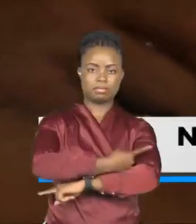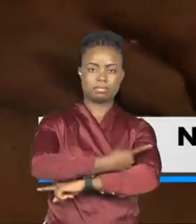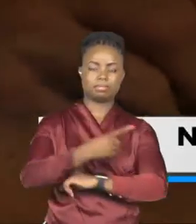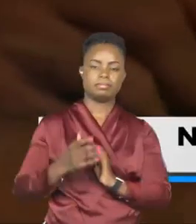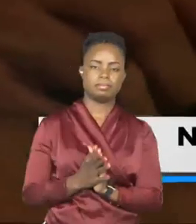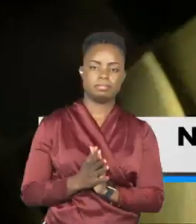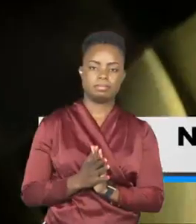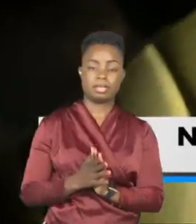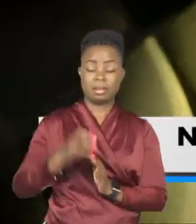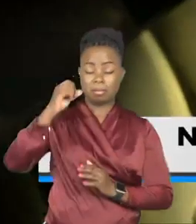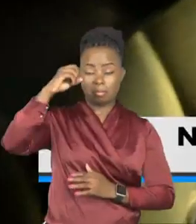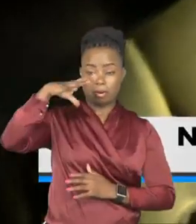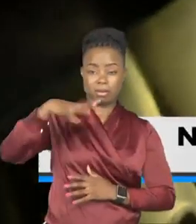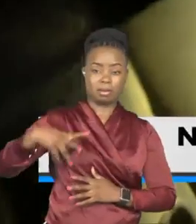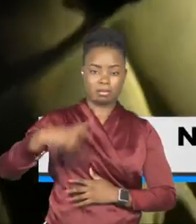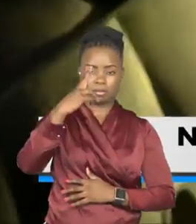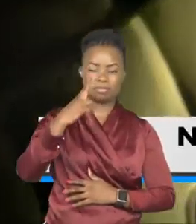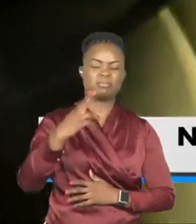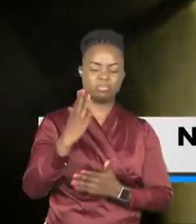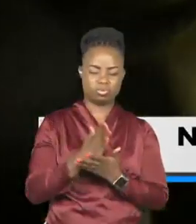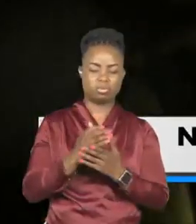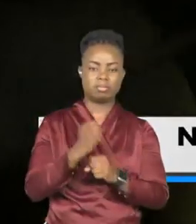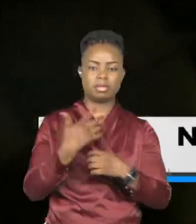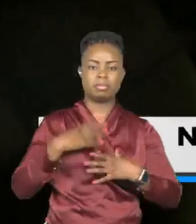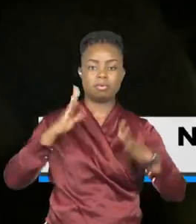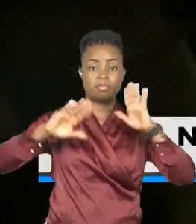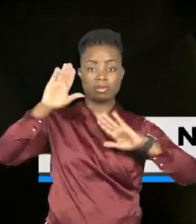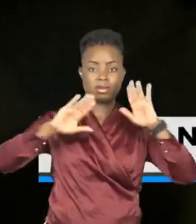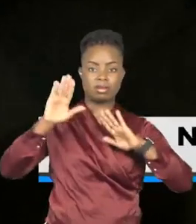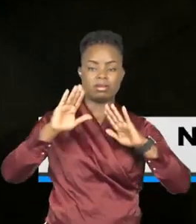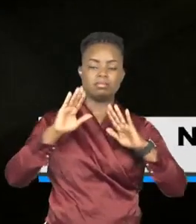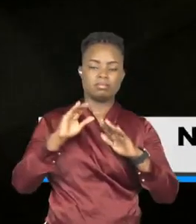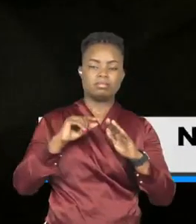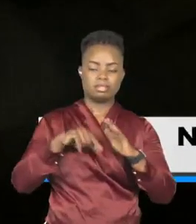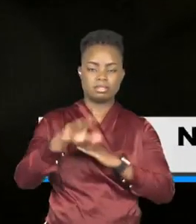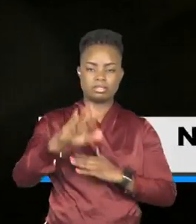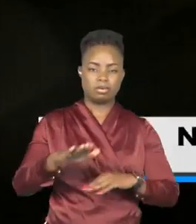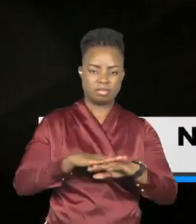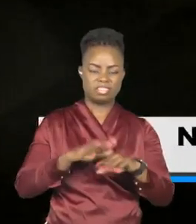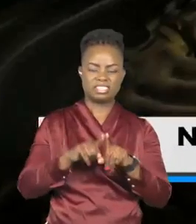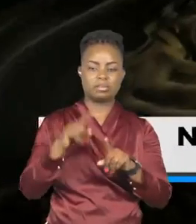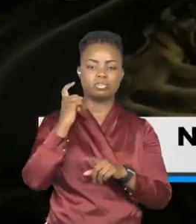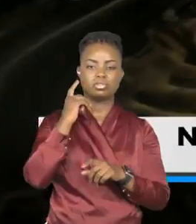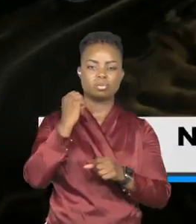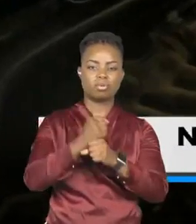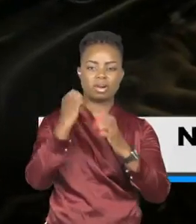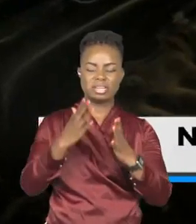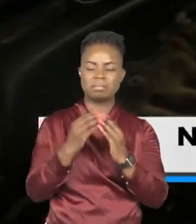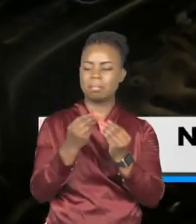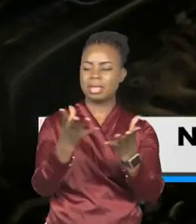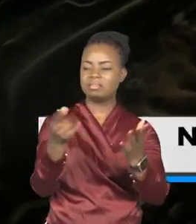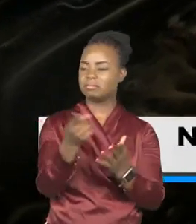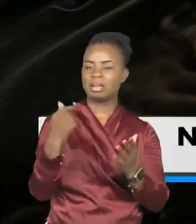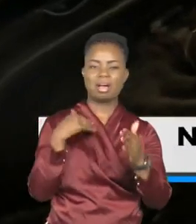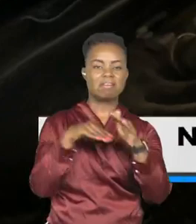The power cuts have prompted frustration among ordinary South Africans and shop workers, many of whom do not have access